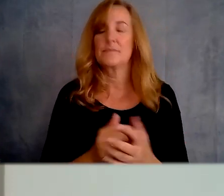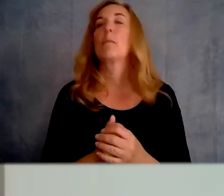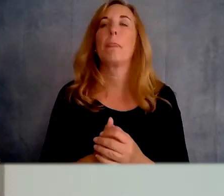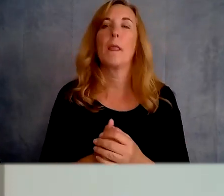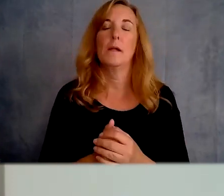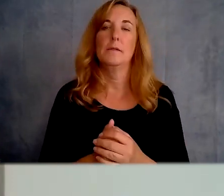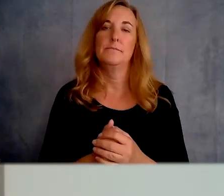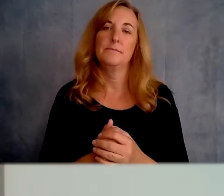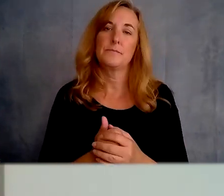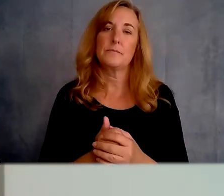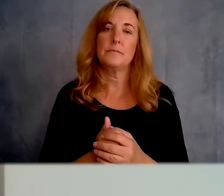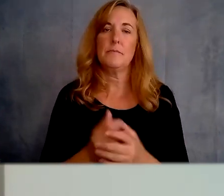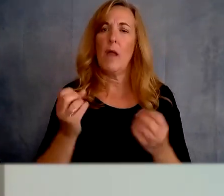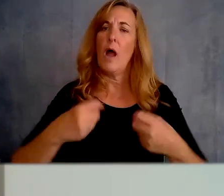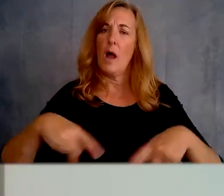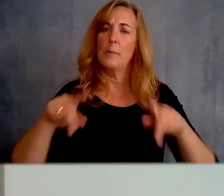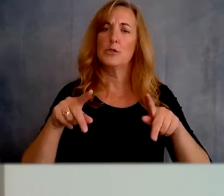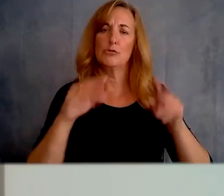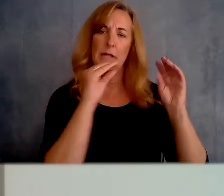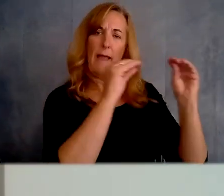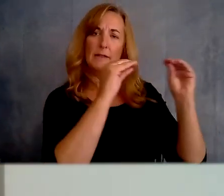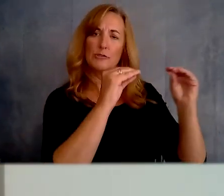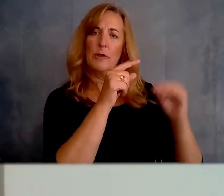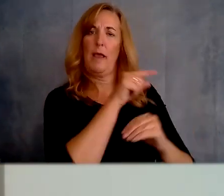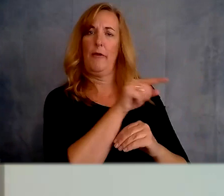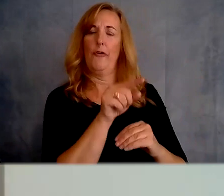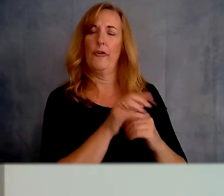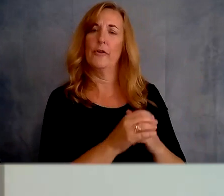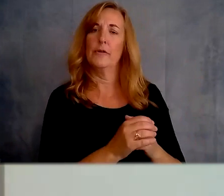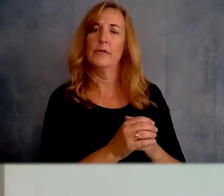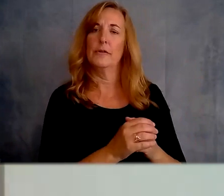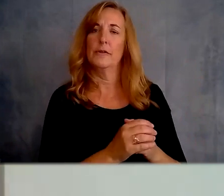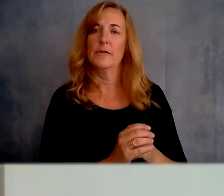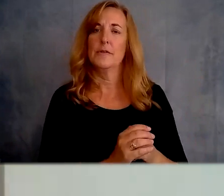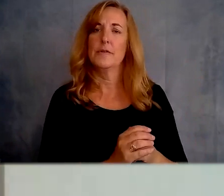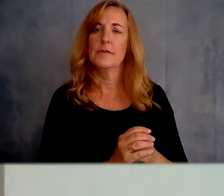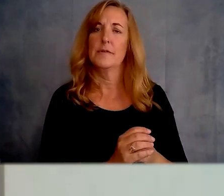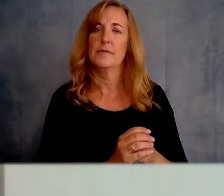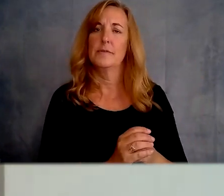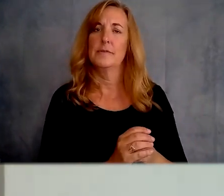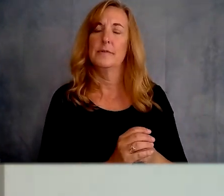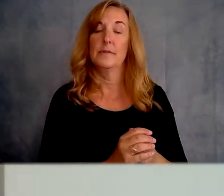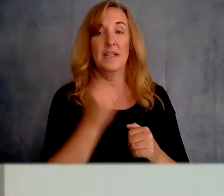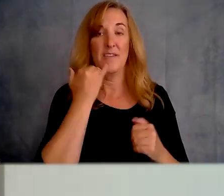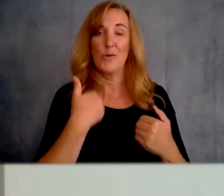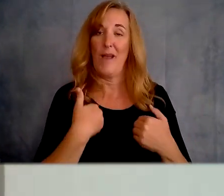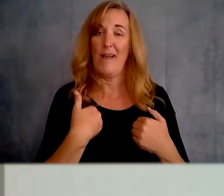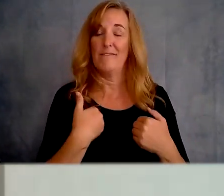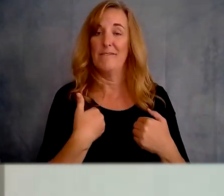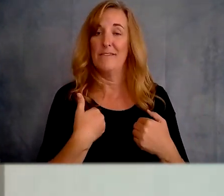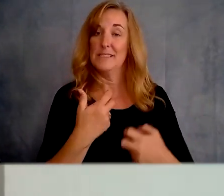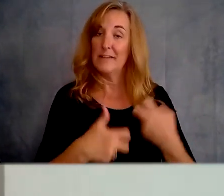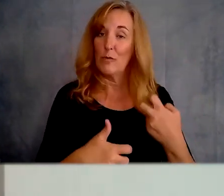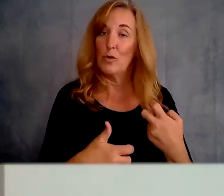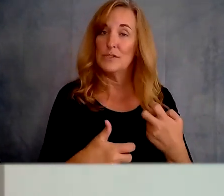it was an opportunity to educate her that, if you're having difficulty, ask for